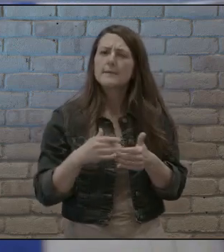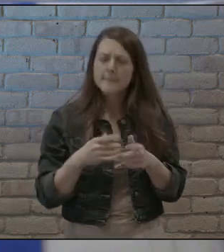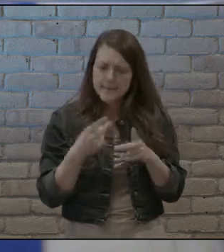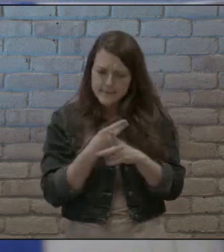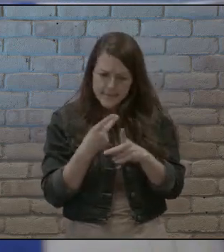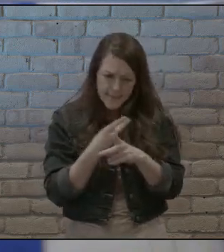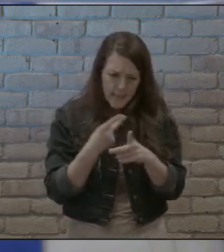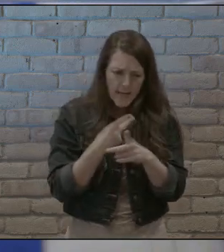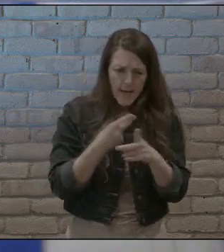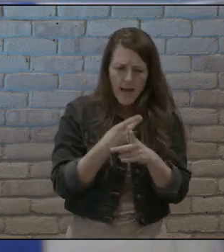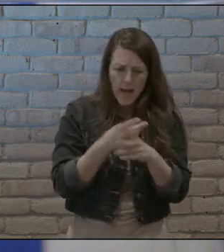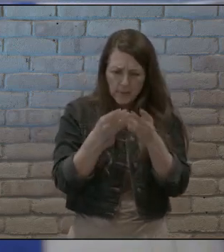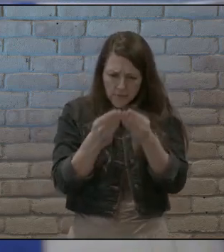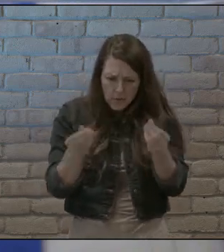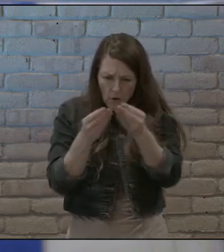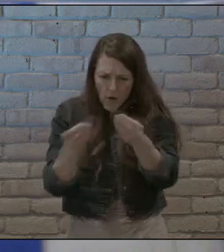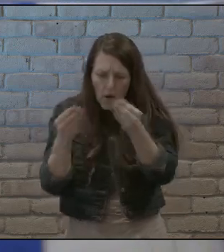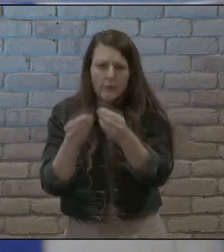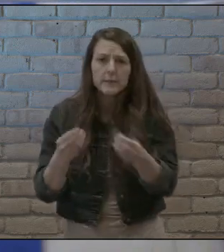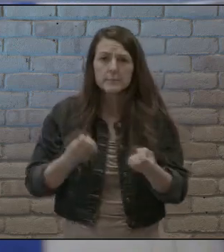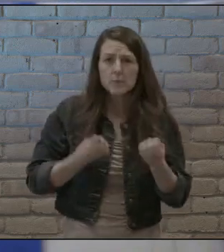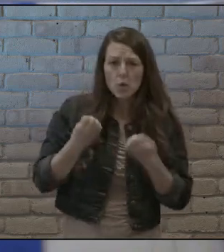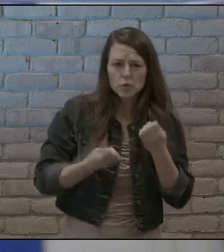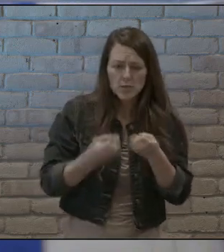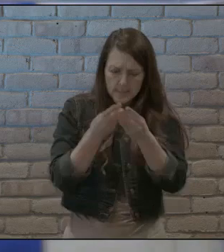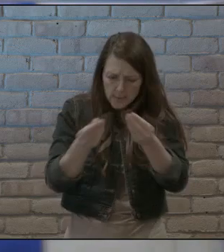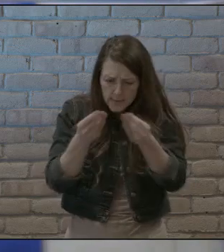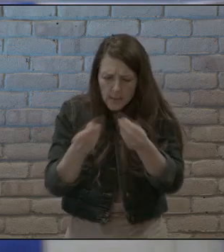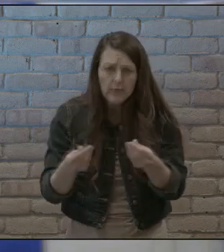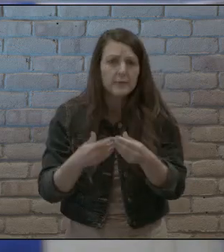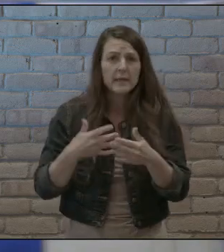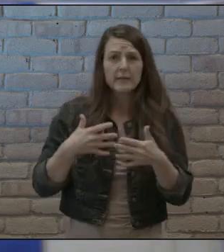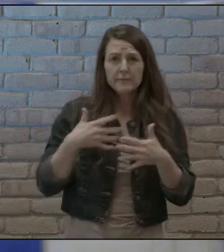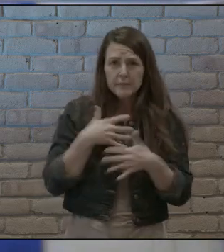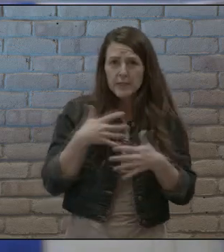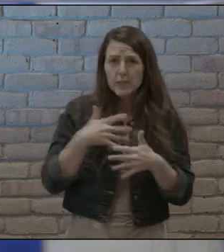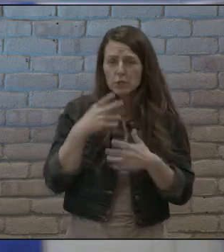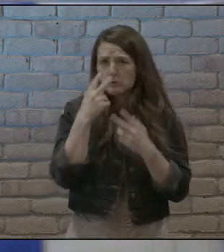her emotions and her fears and her doubts.